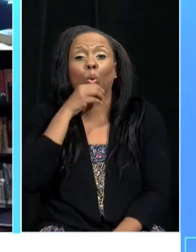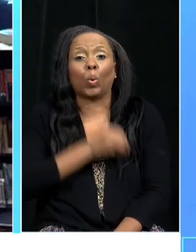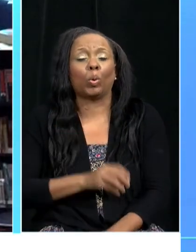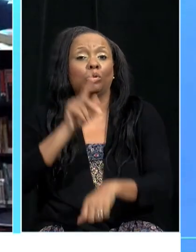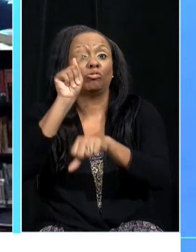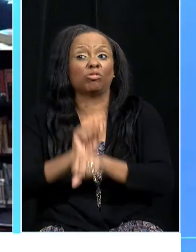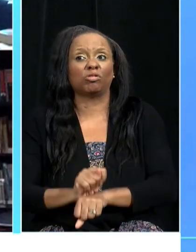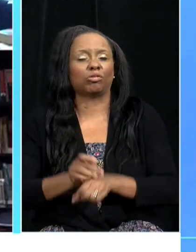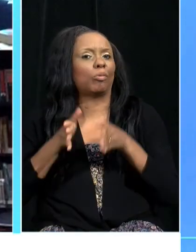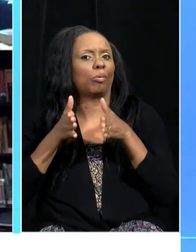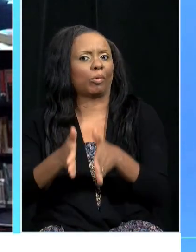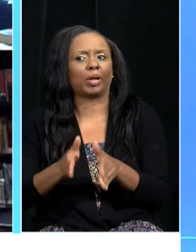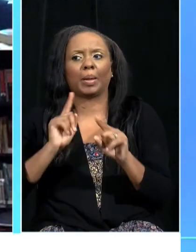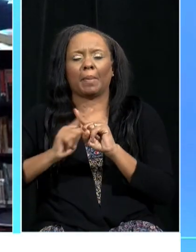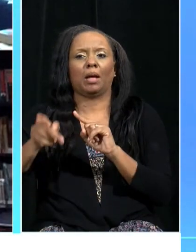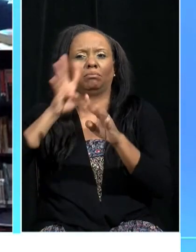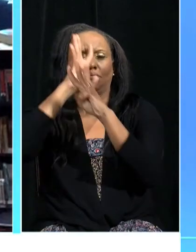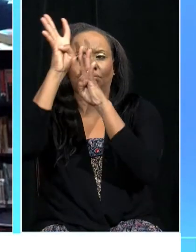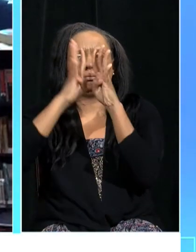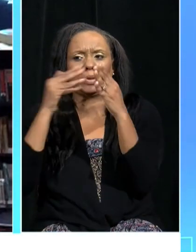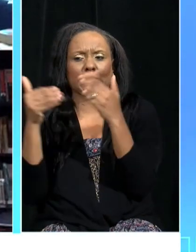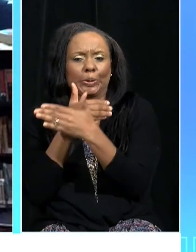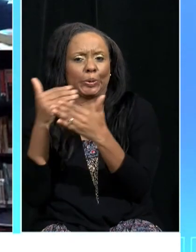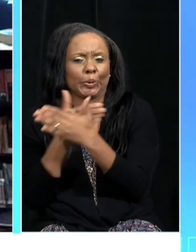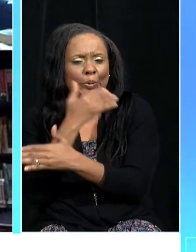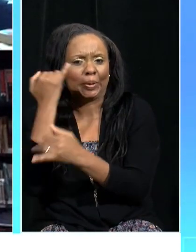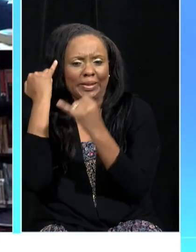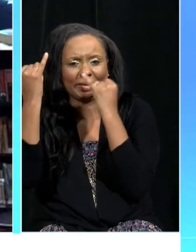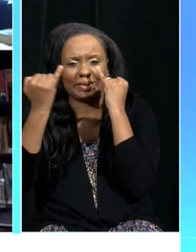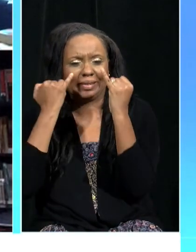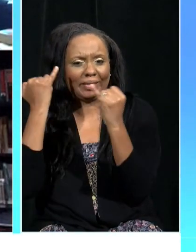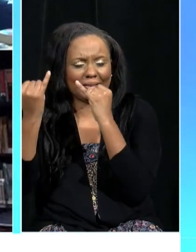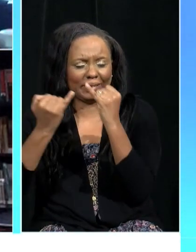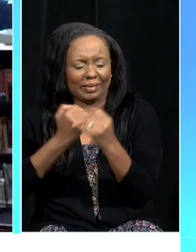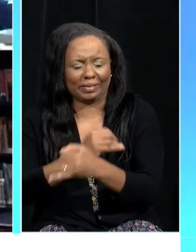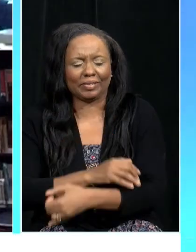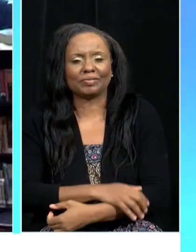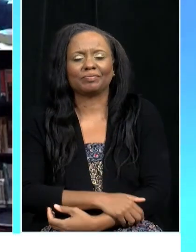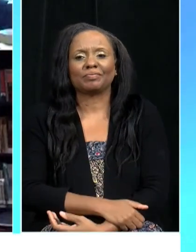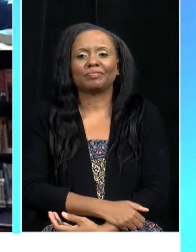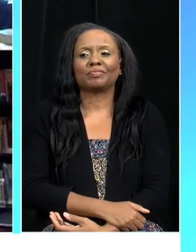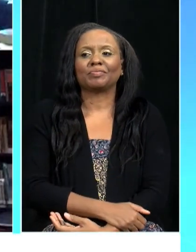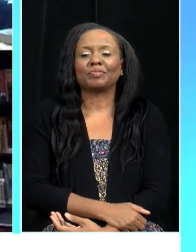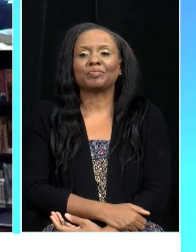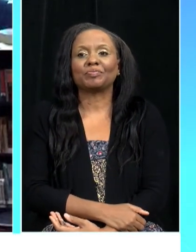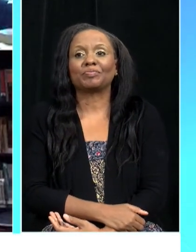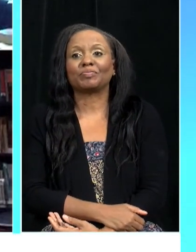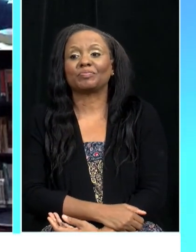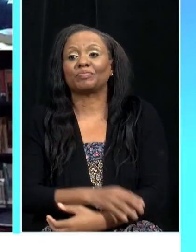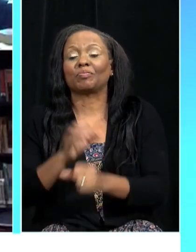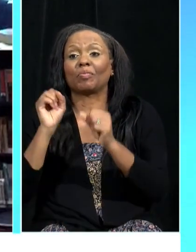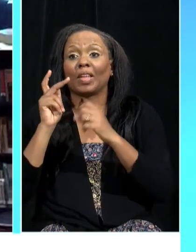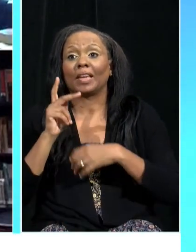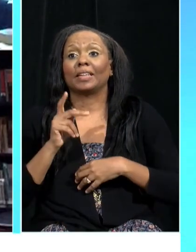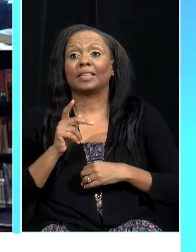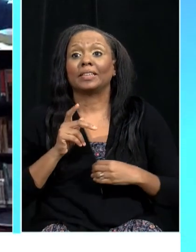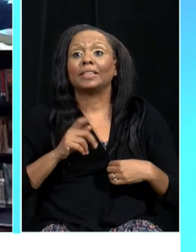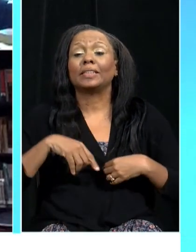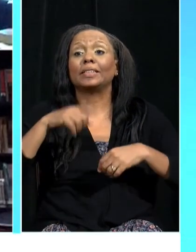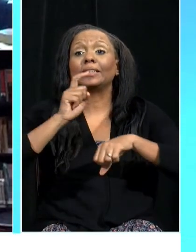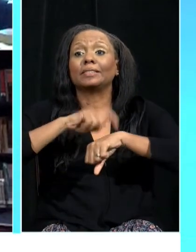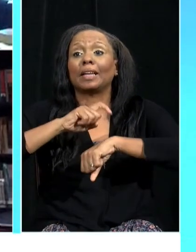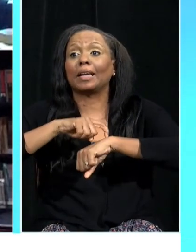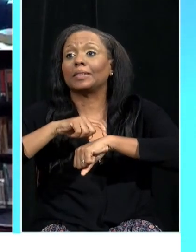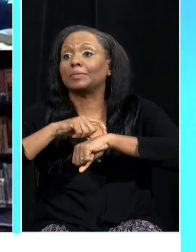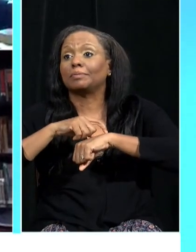but really look to root and reroute your paths in terms of your development. Gentlemen, we are out of time. Each